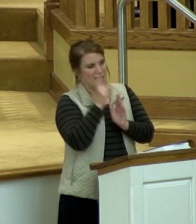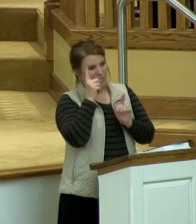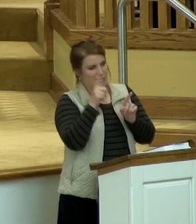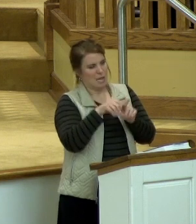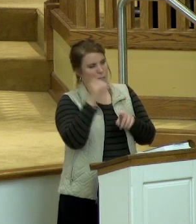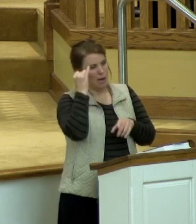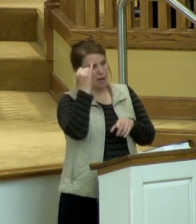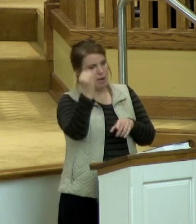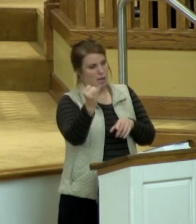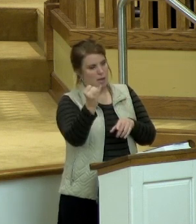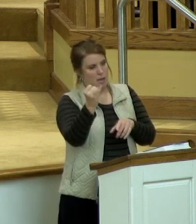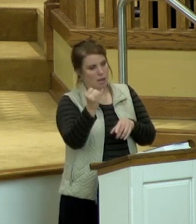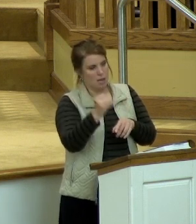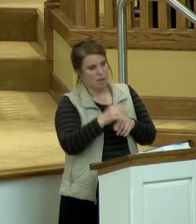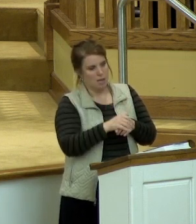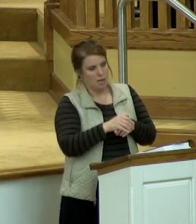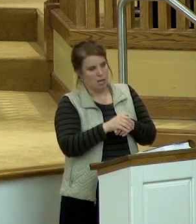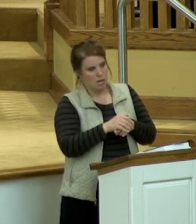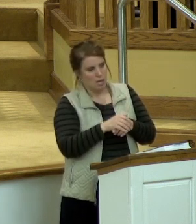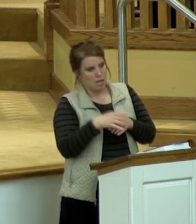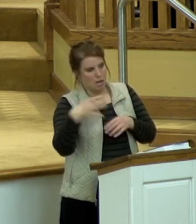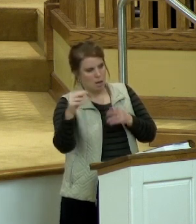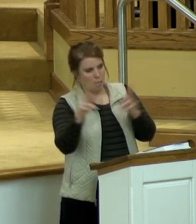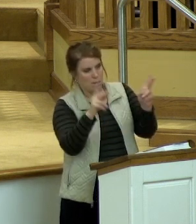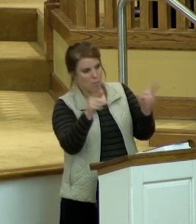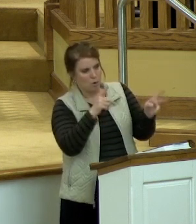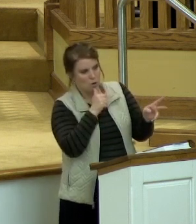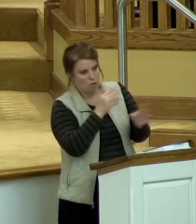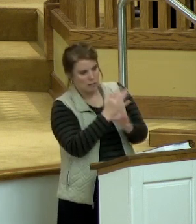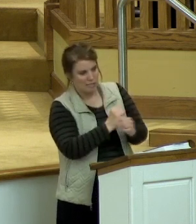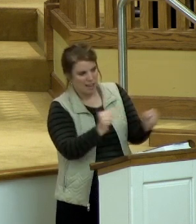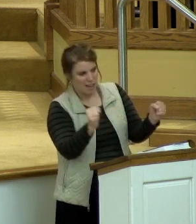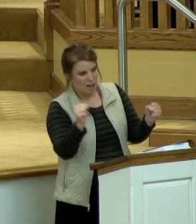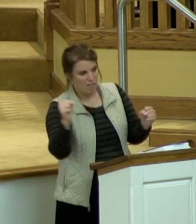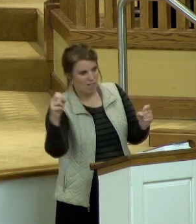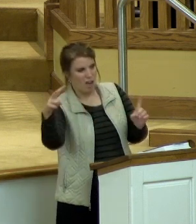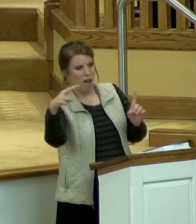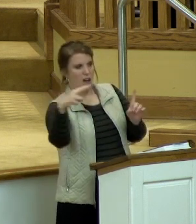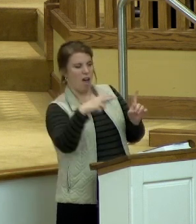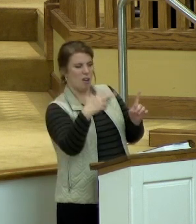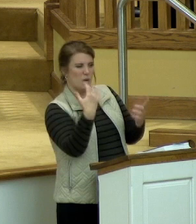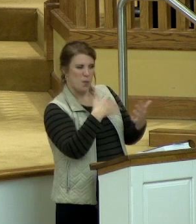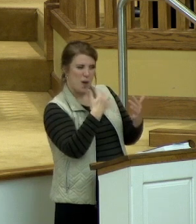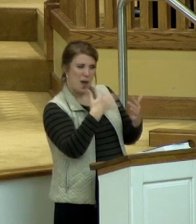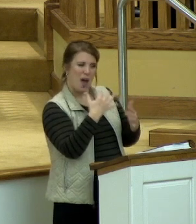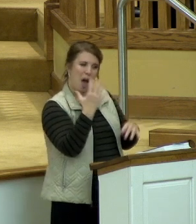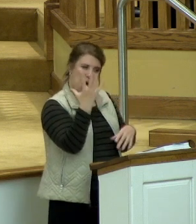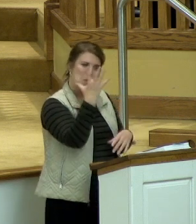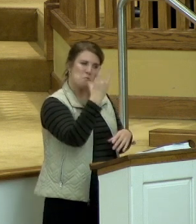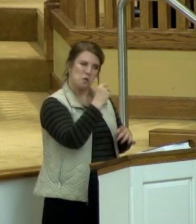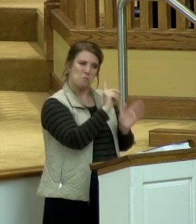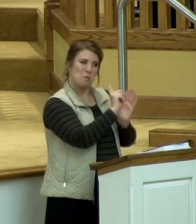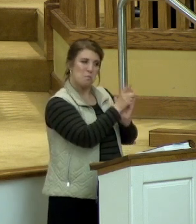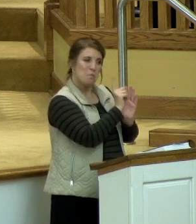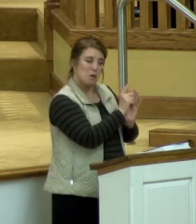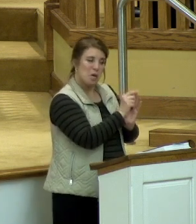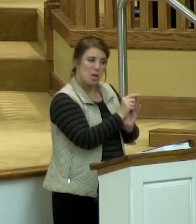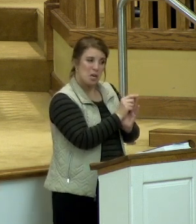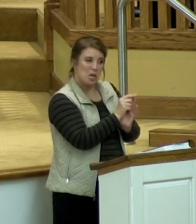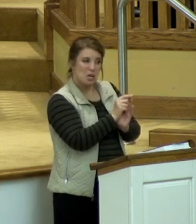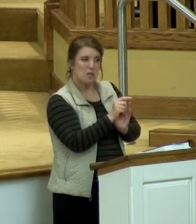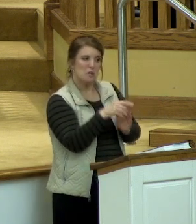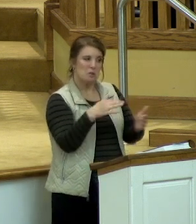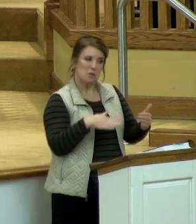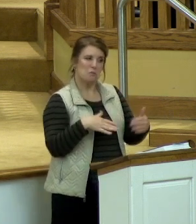cherish. You'll really ponder it more. You'll meditate on it. You know, lost people can see